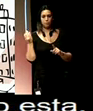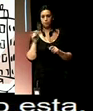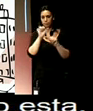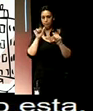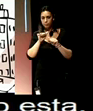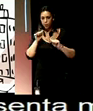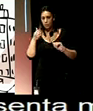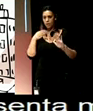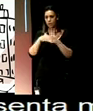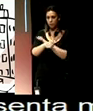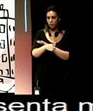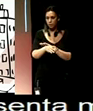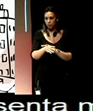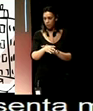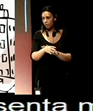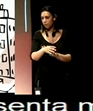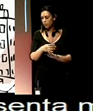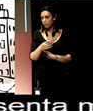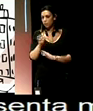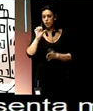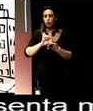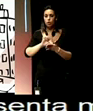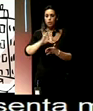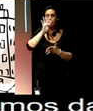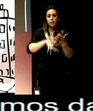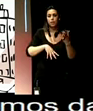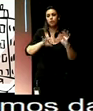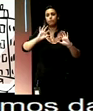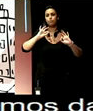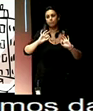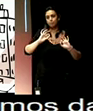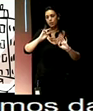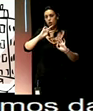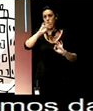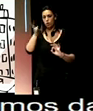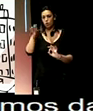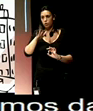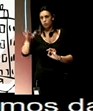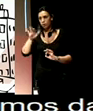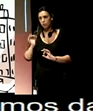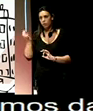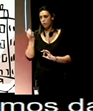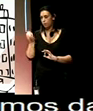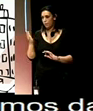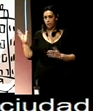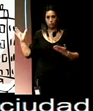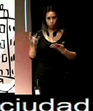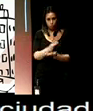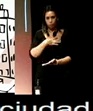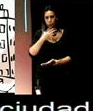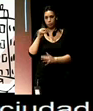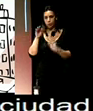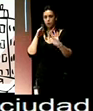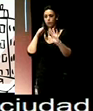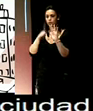the added value we want to give accessibility in Barcelona above all, but also in other places.